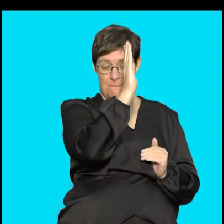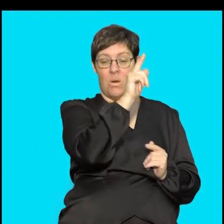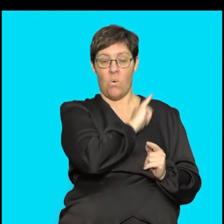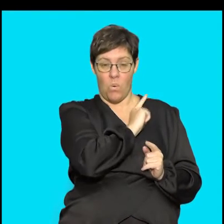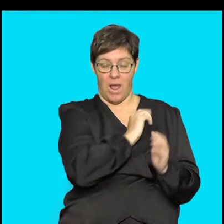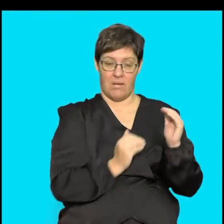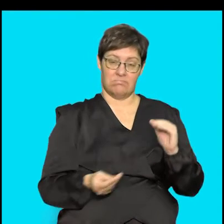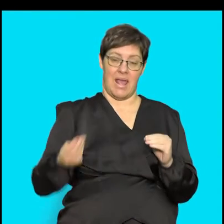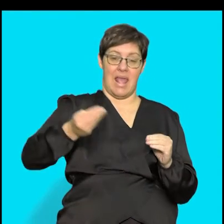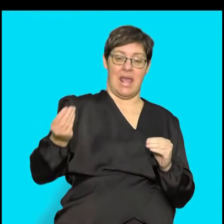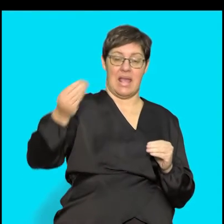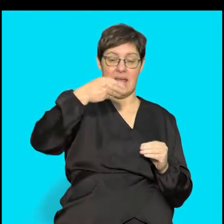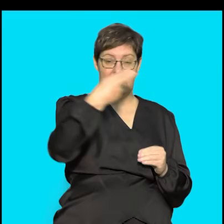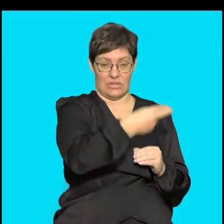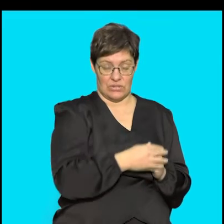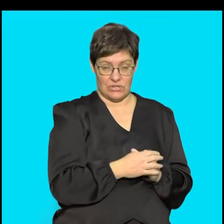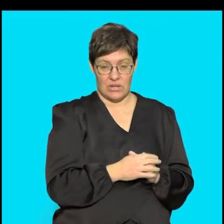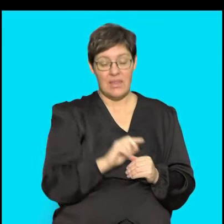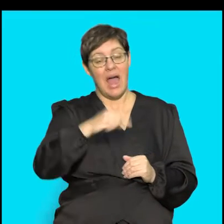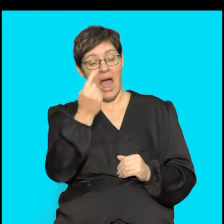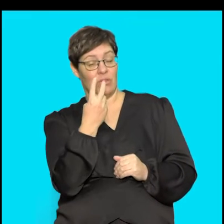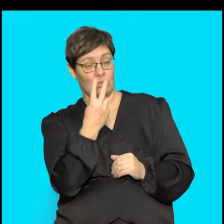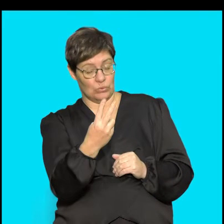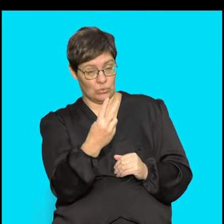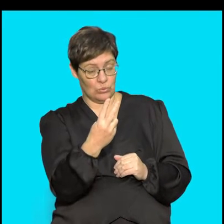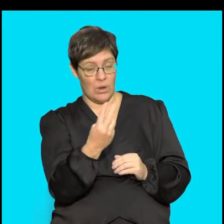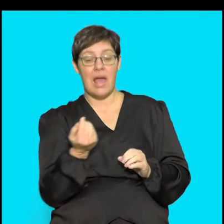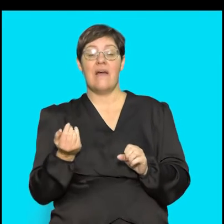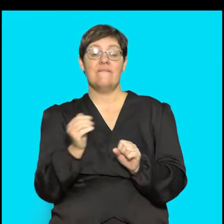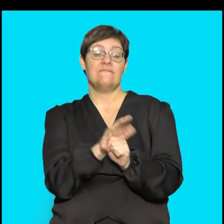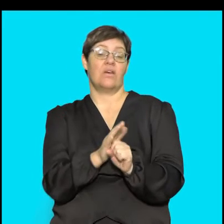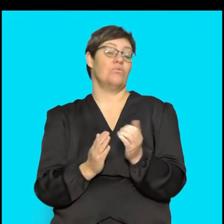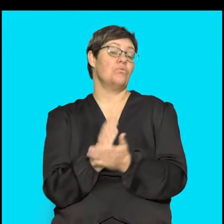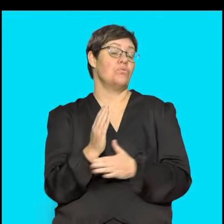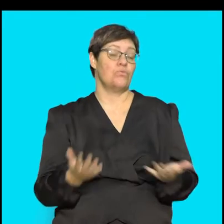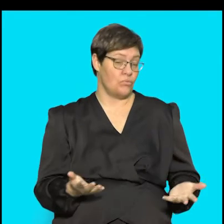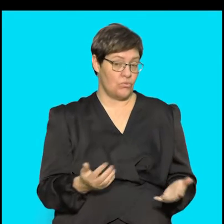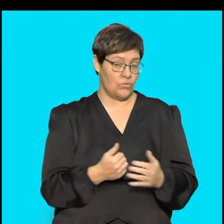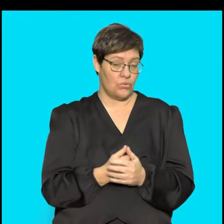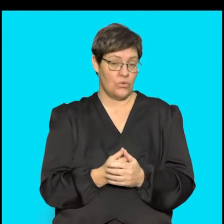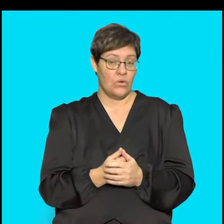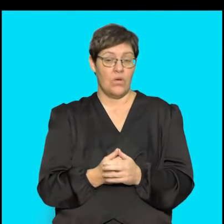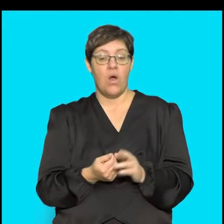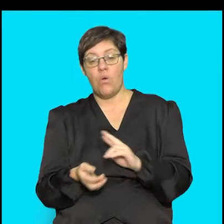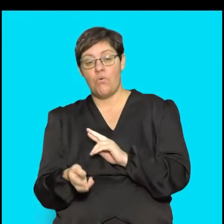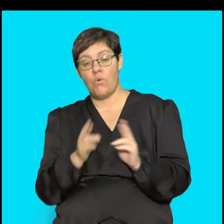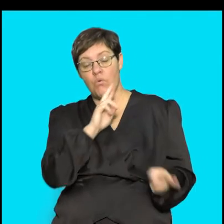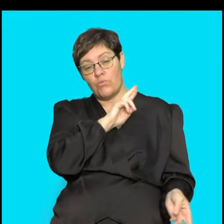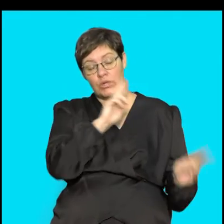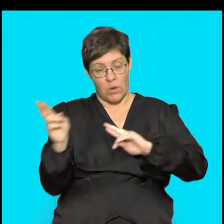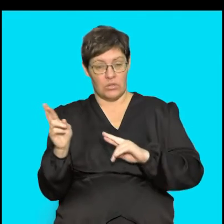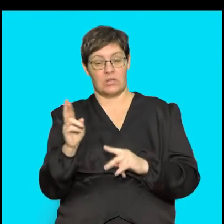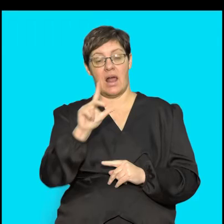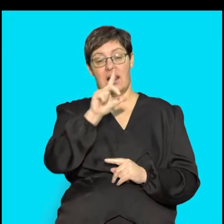it showed increase. The other two was affected by the response of